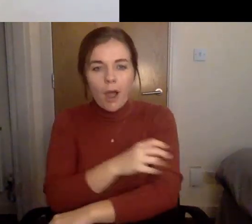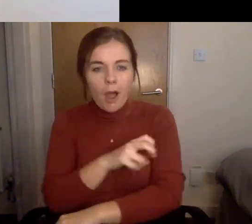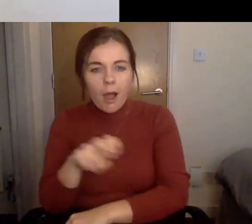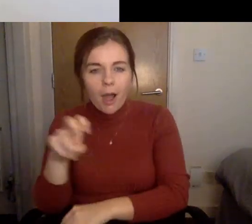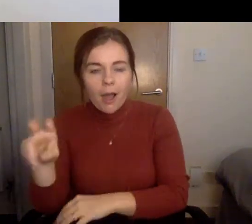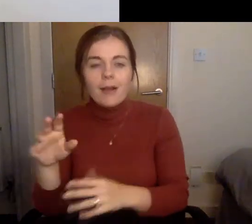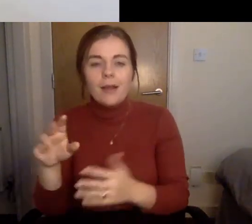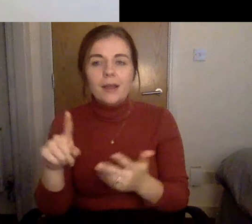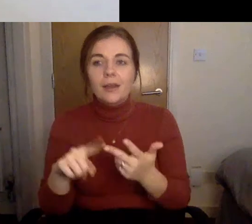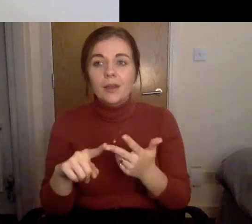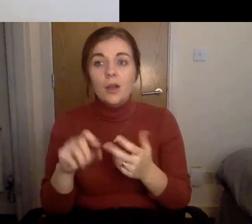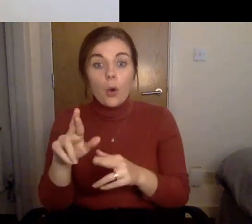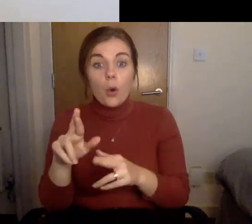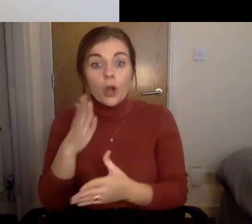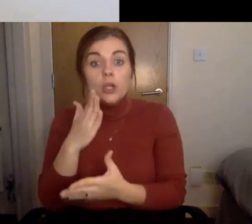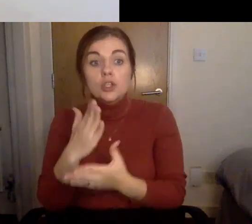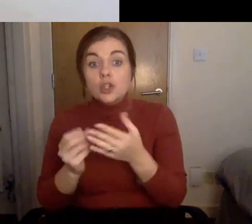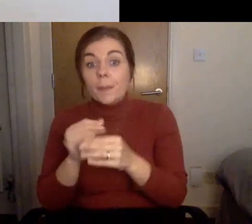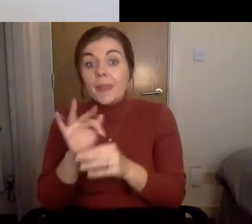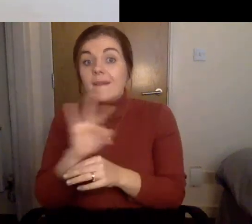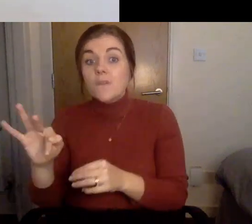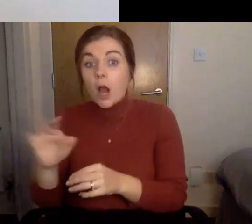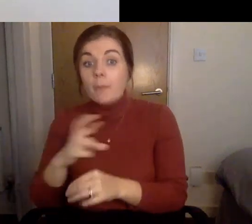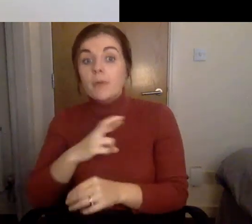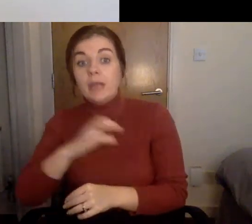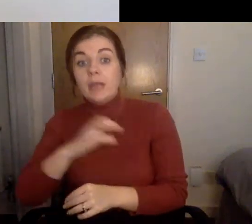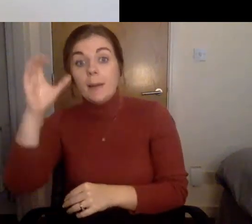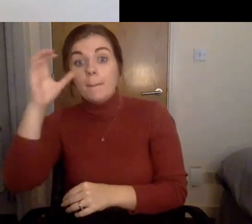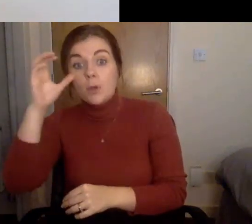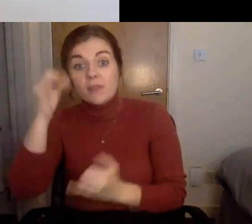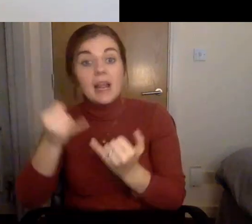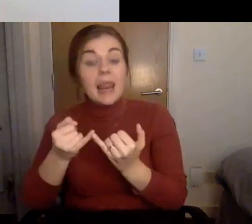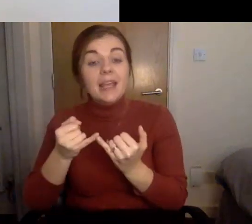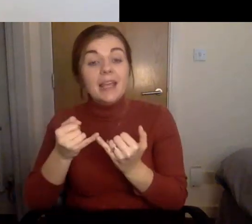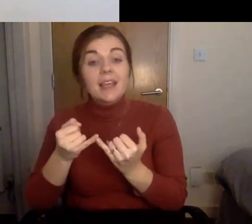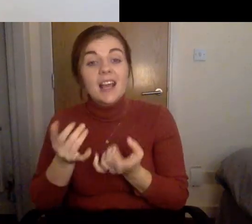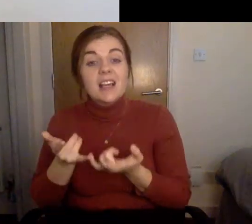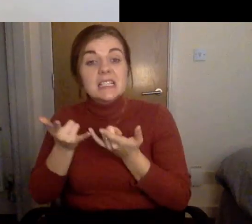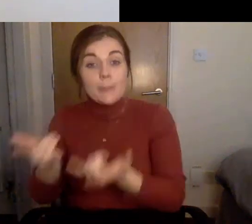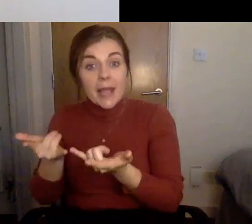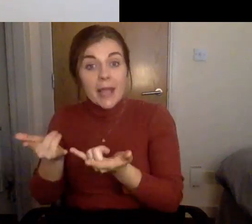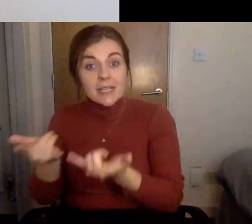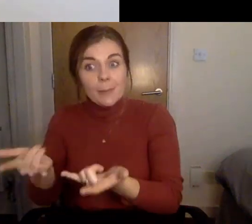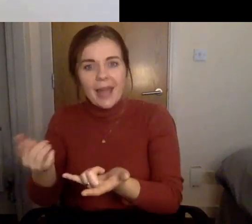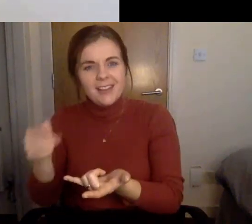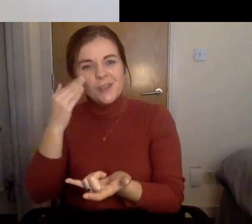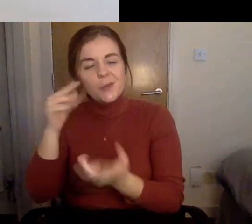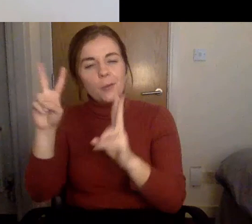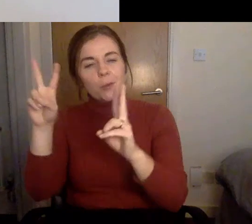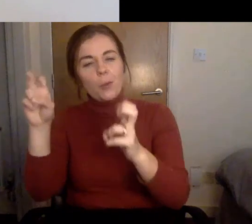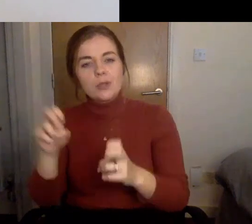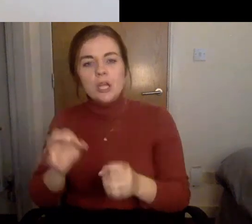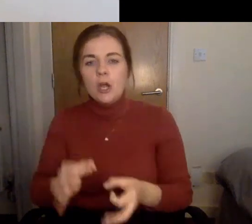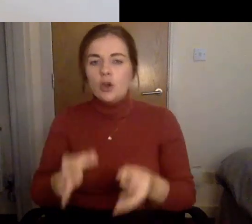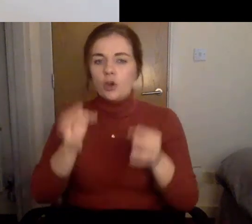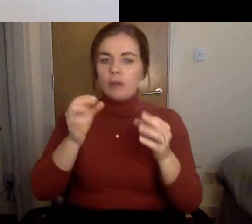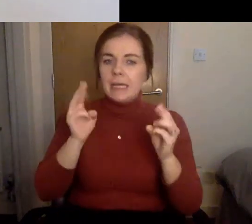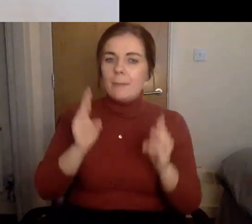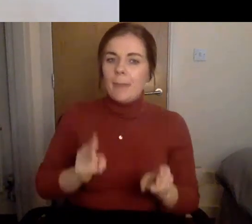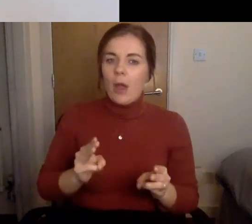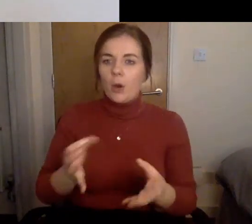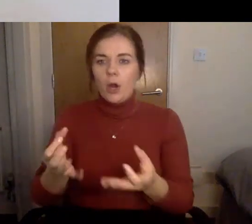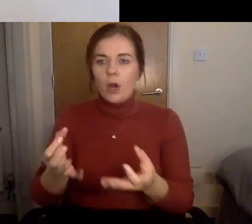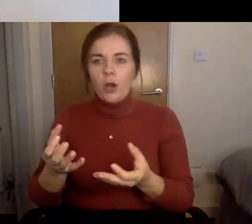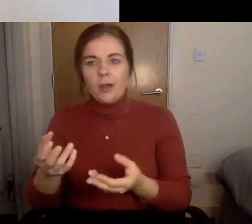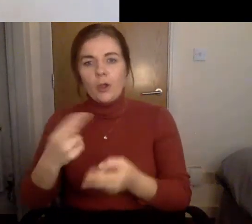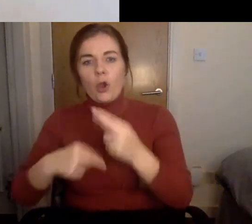something from a movie, like an actual movie, like Spider-Man with great power comes great responsibility. The gospel